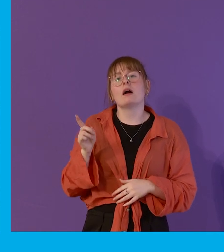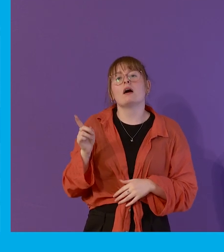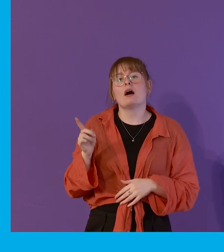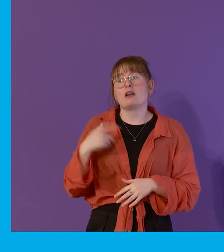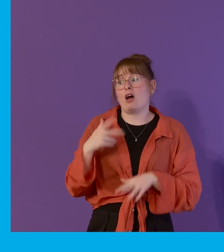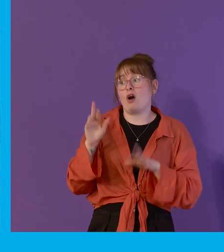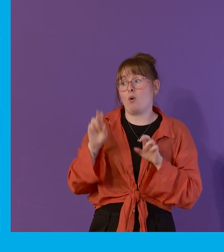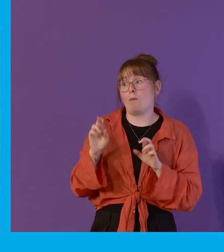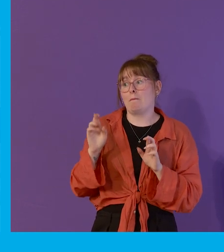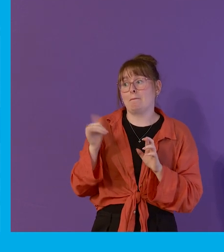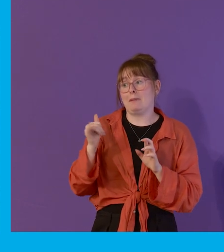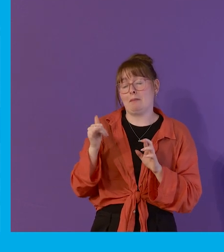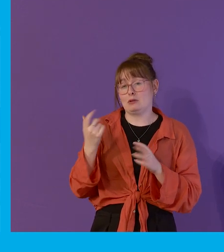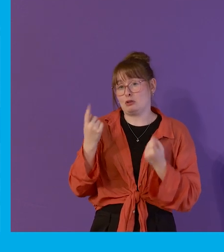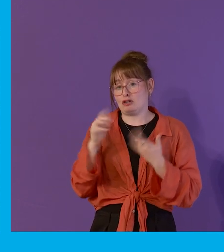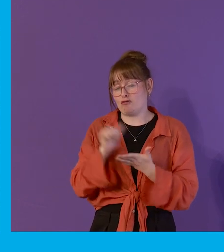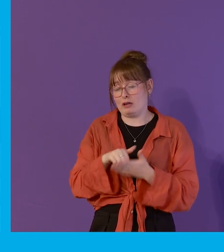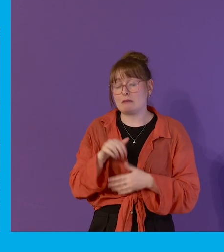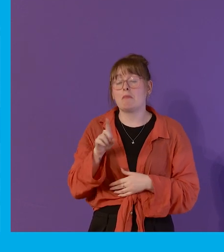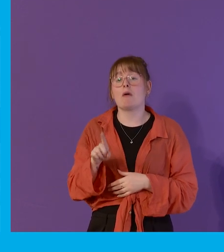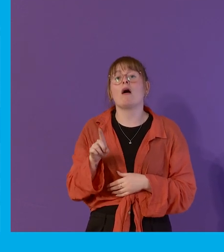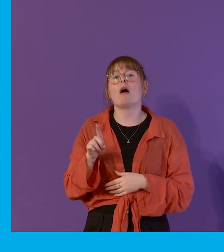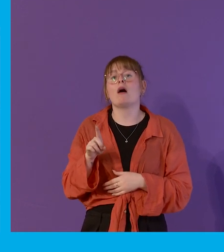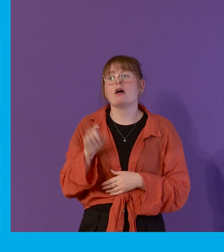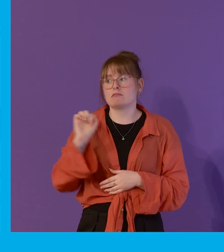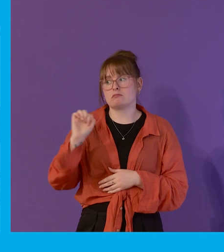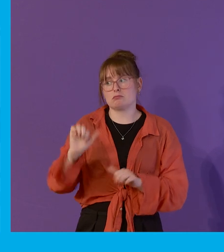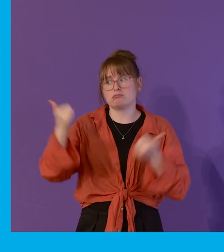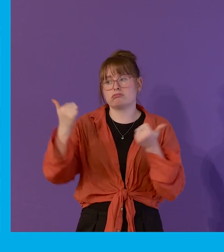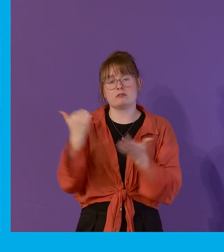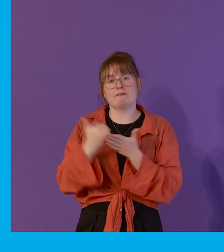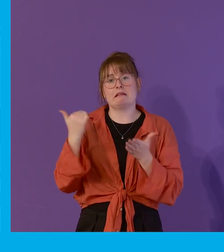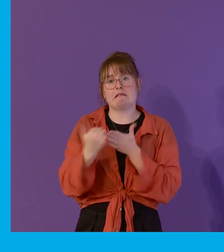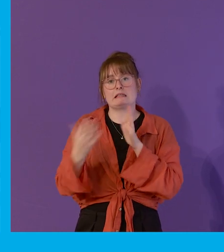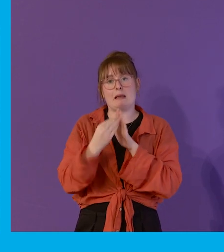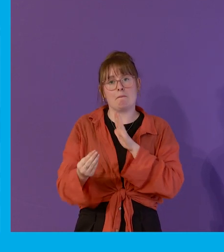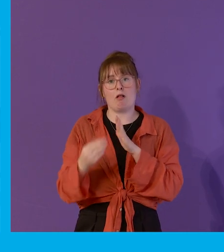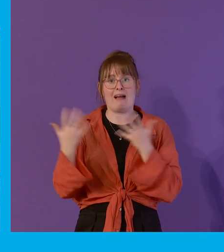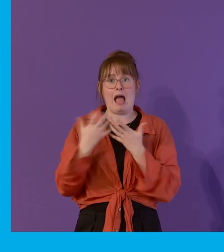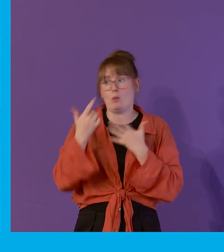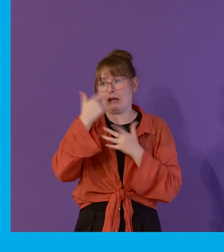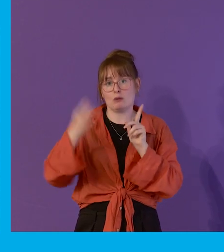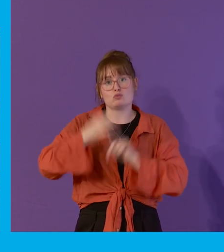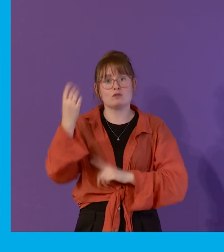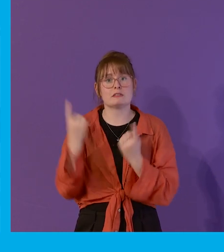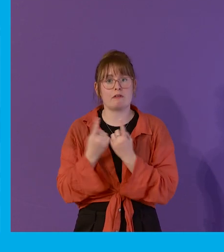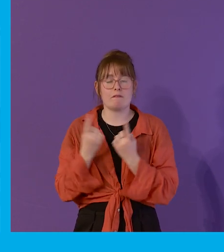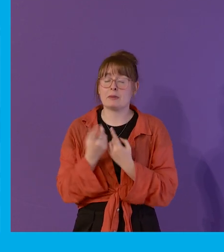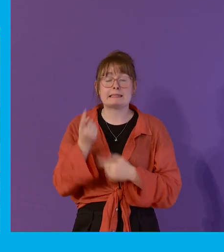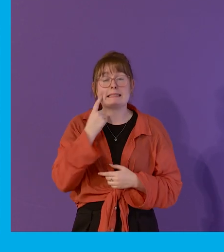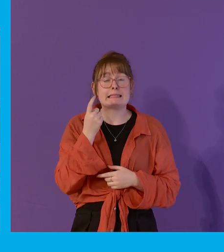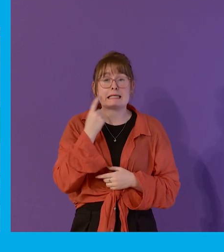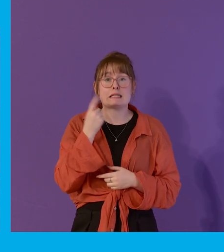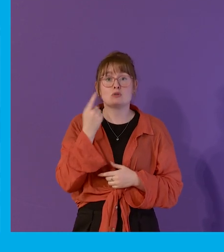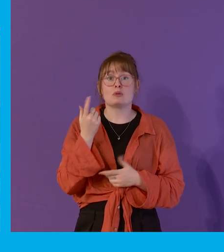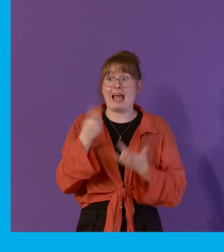what I hope she maybe elaborate on here is an example of where that can go. It's easier to do these things if